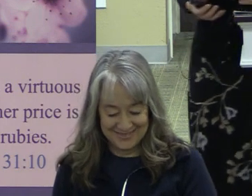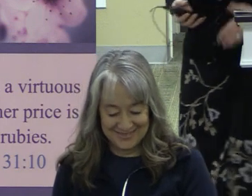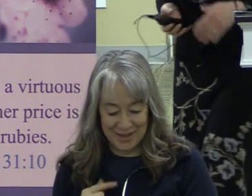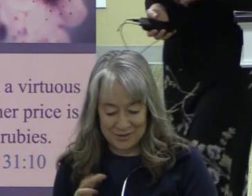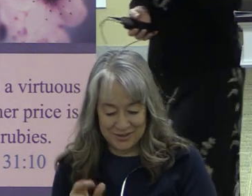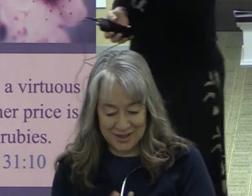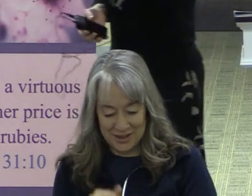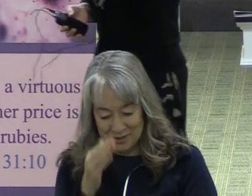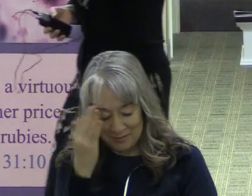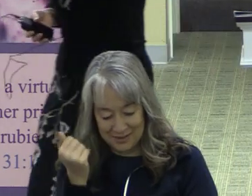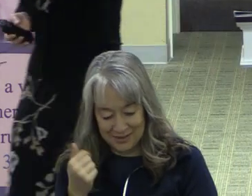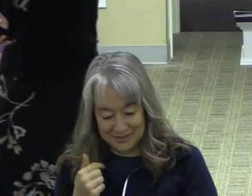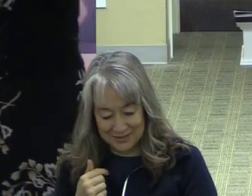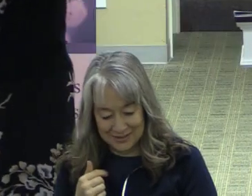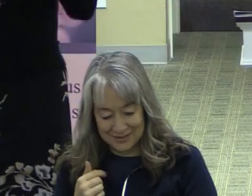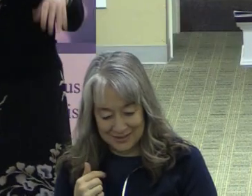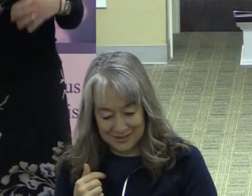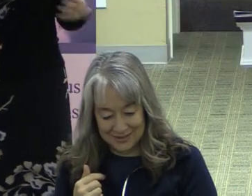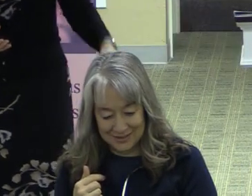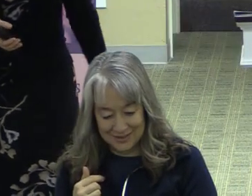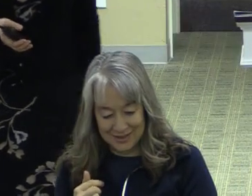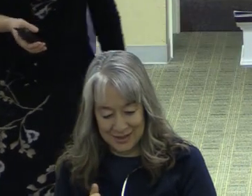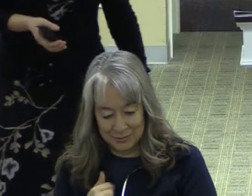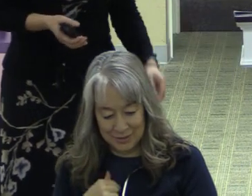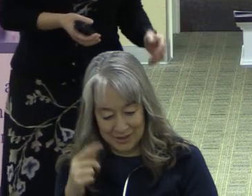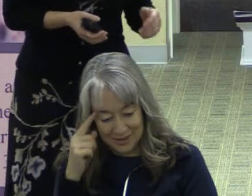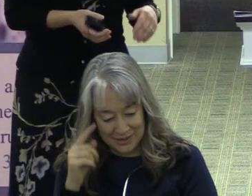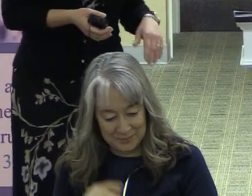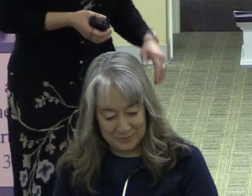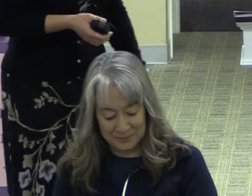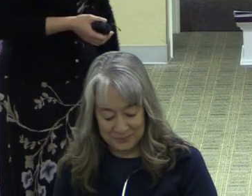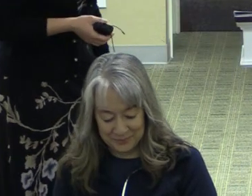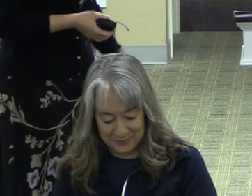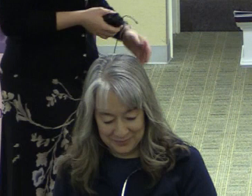I'm going to do that because it helps me to think. So